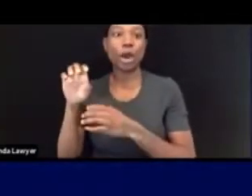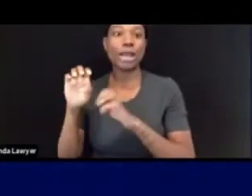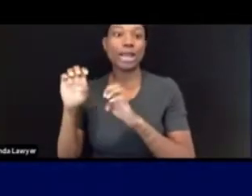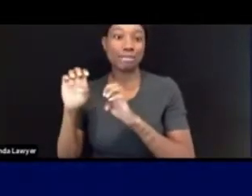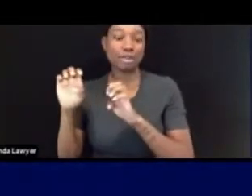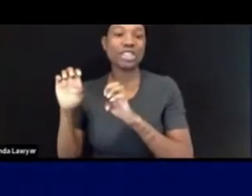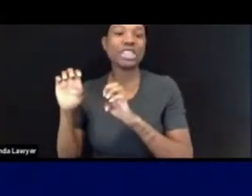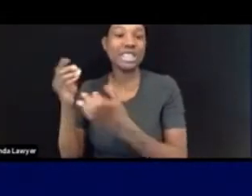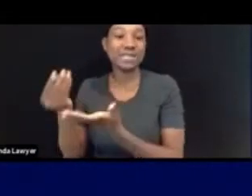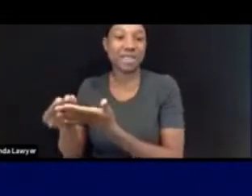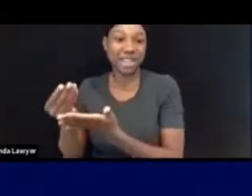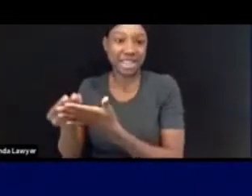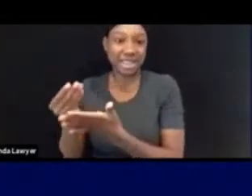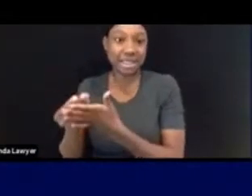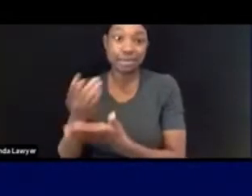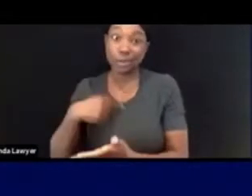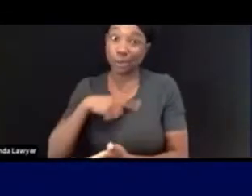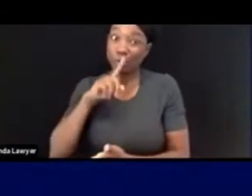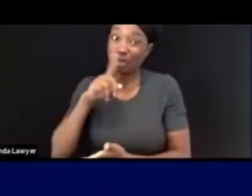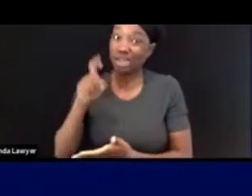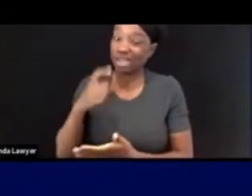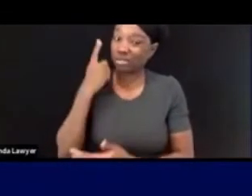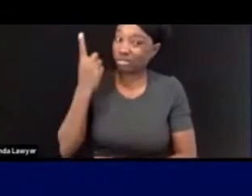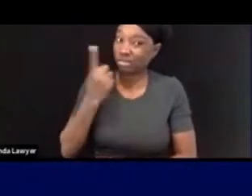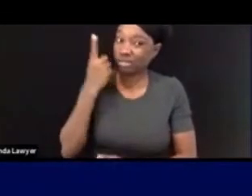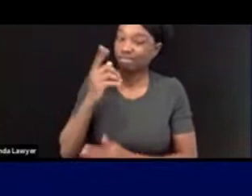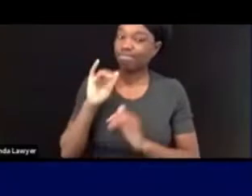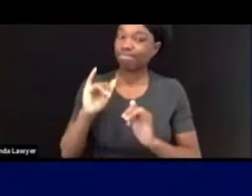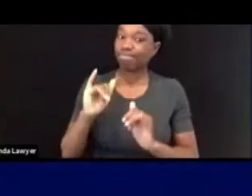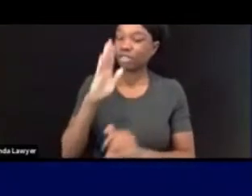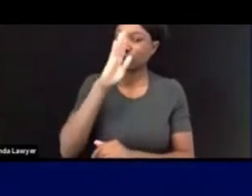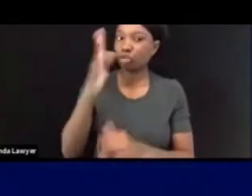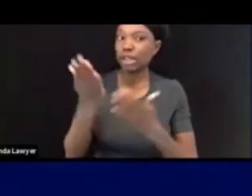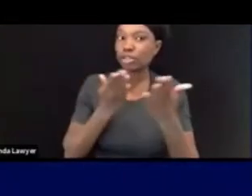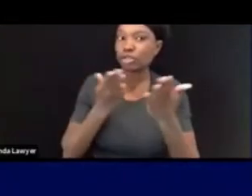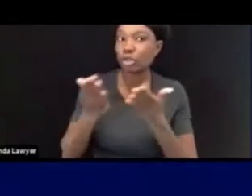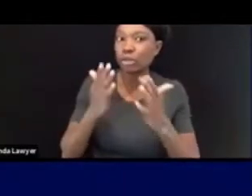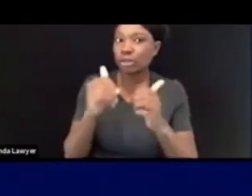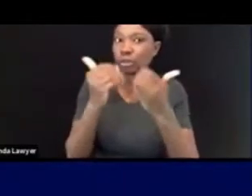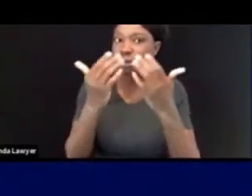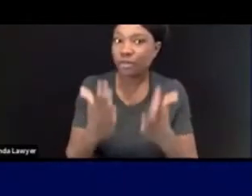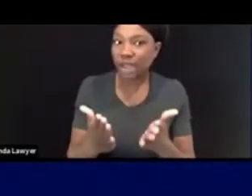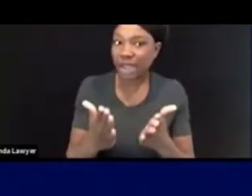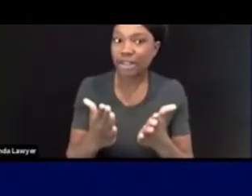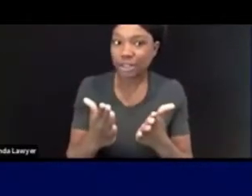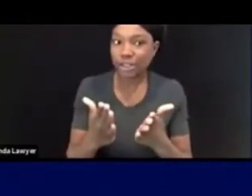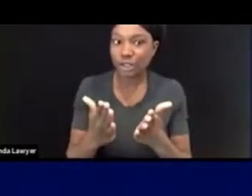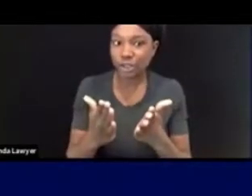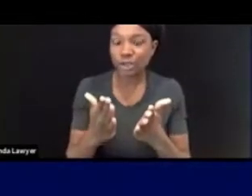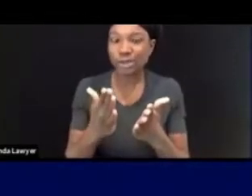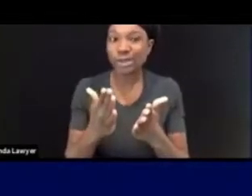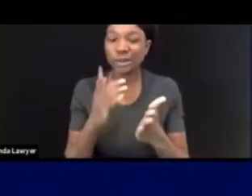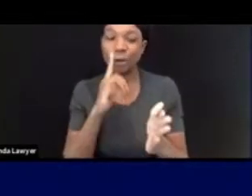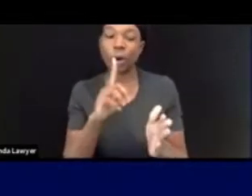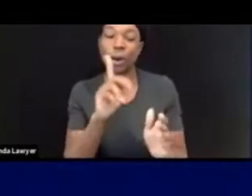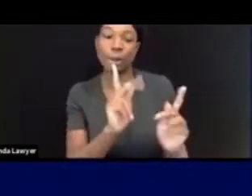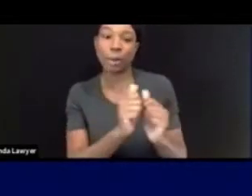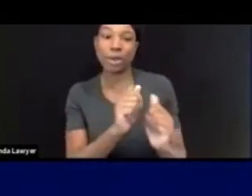be aware of is that these direct service providers that are providing services for folks with intellectual and developmental